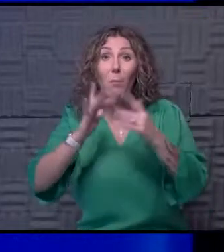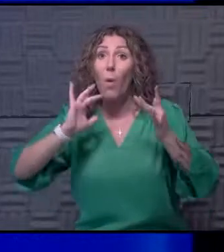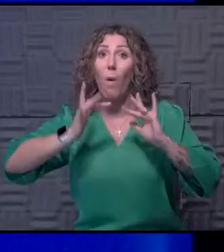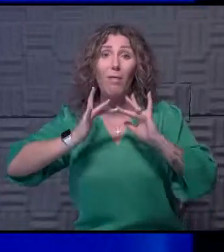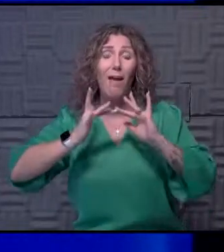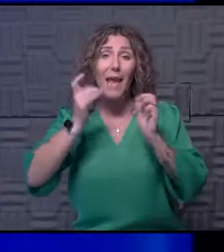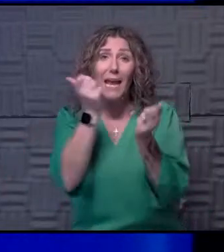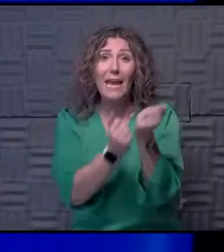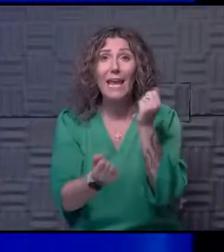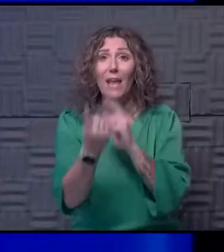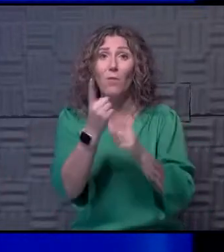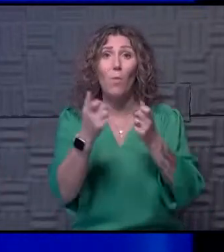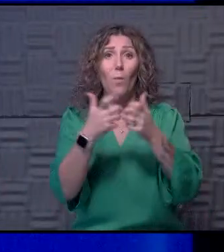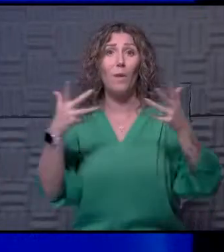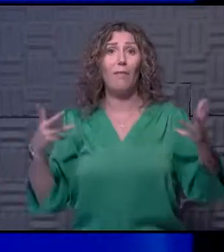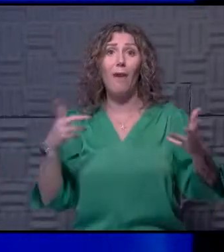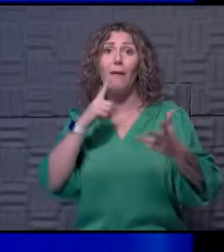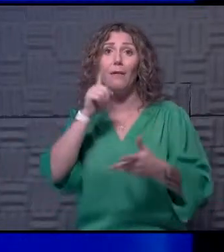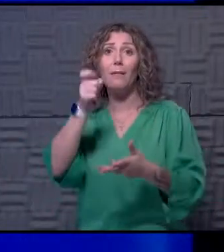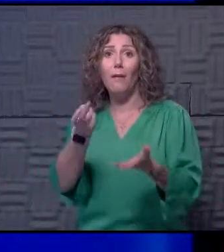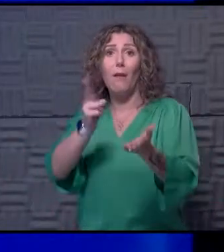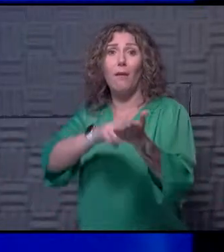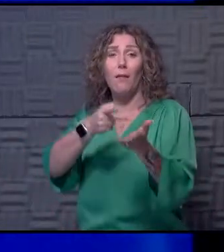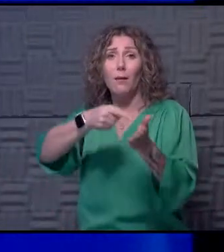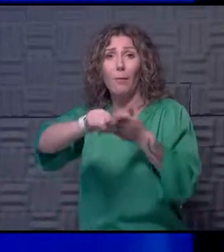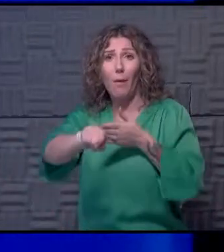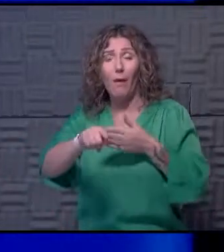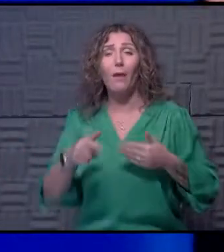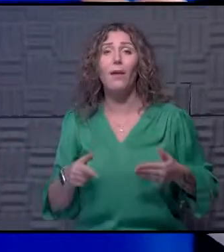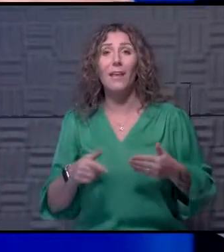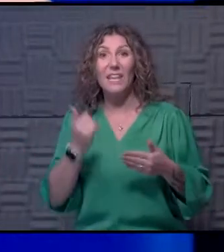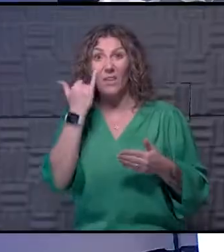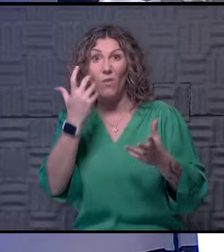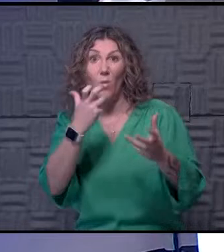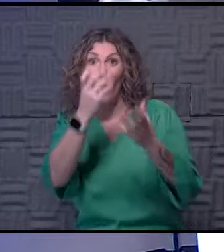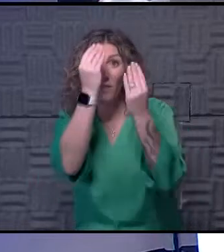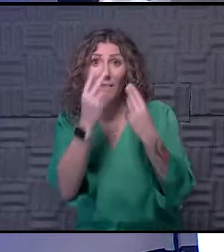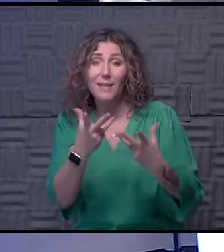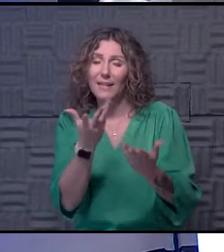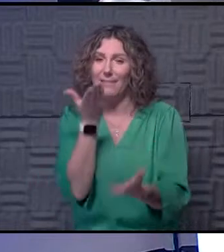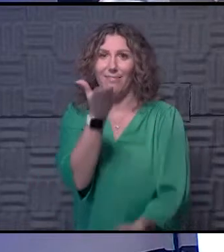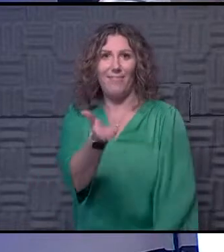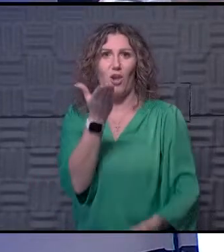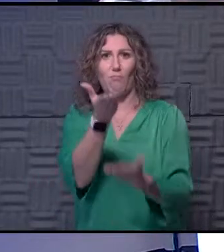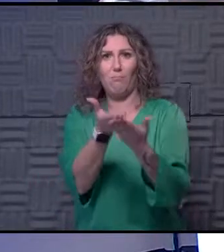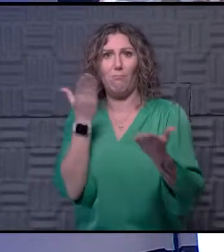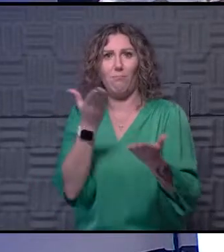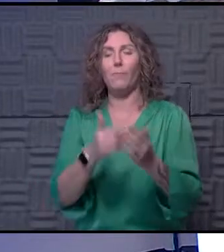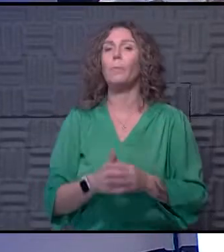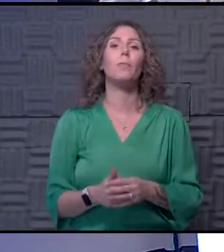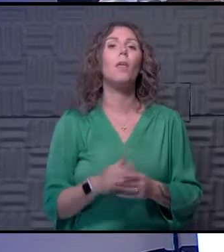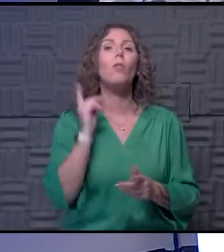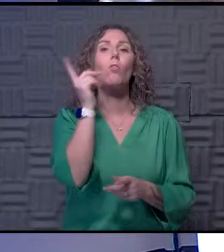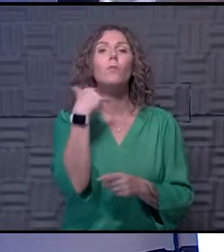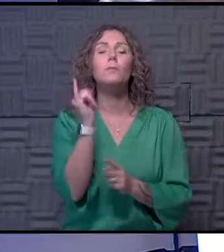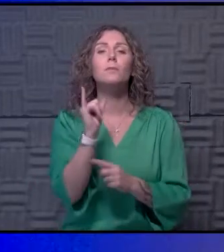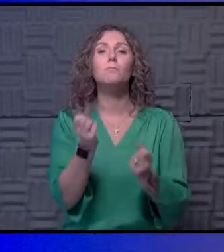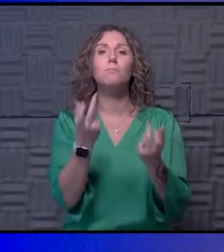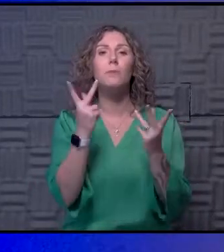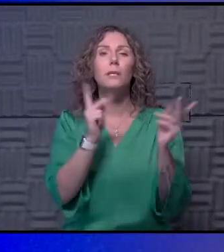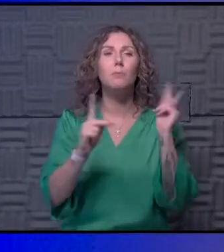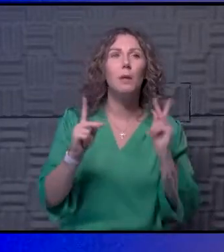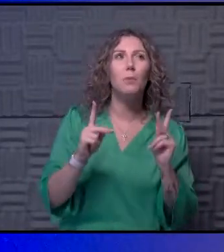to everyone without a subscription. So if you want to see that data, it's right there for you to look at. Yep, and it looks like, you know, a lot of people,